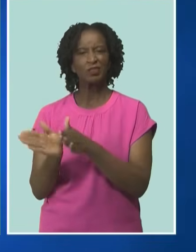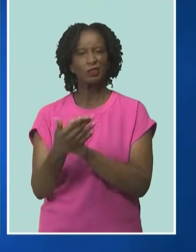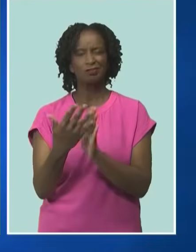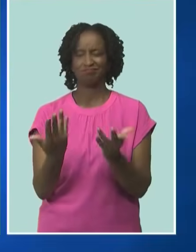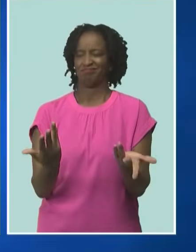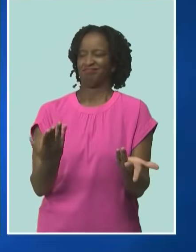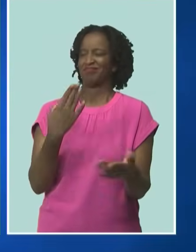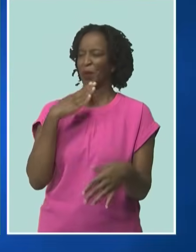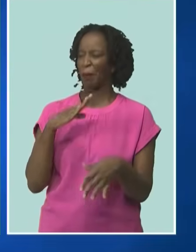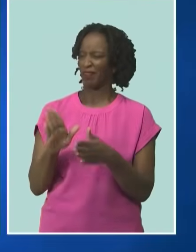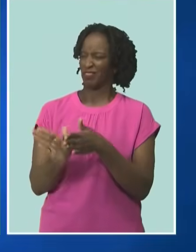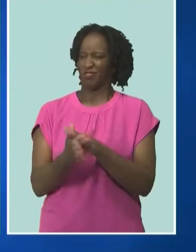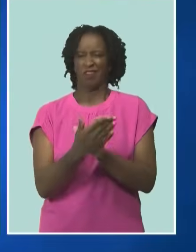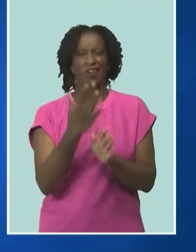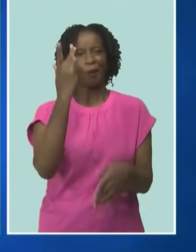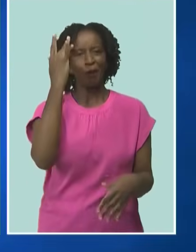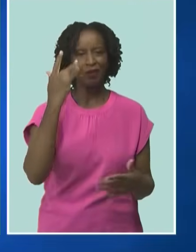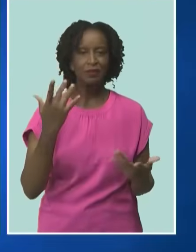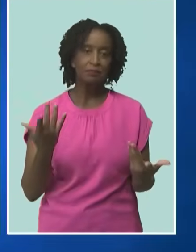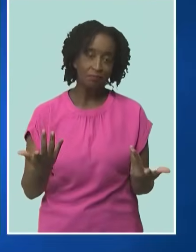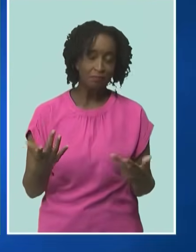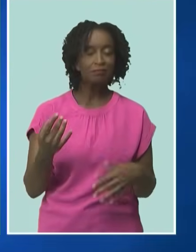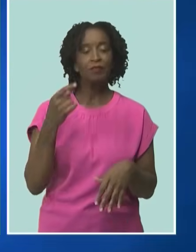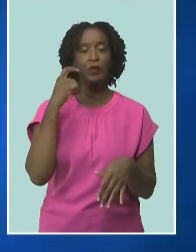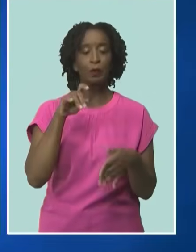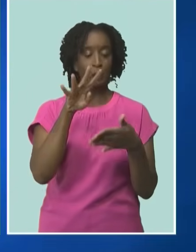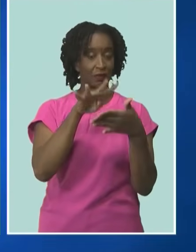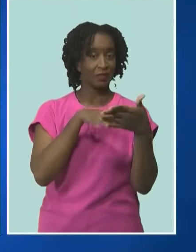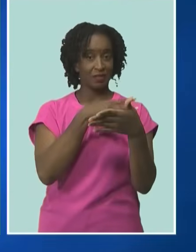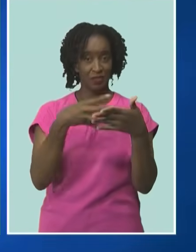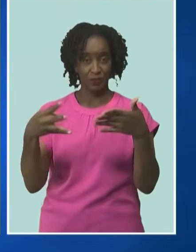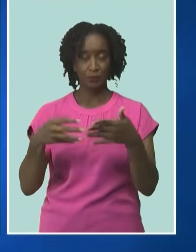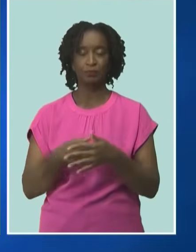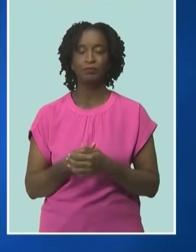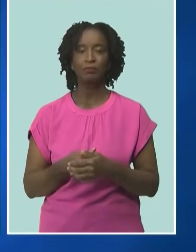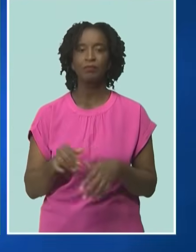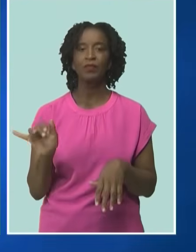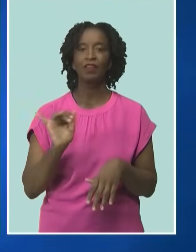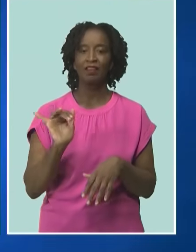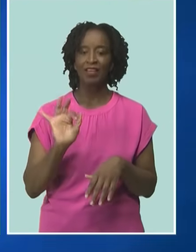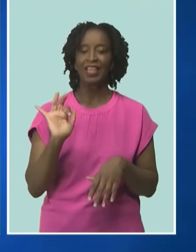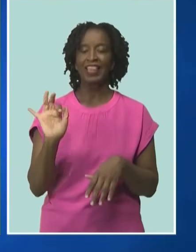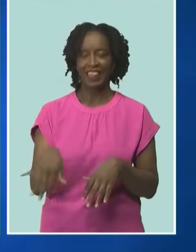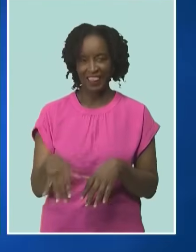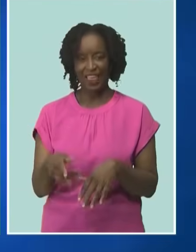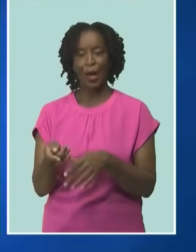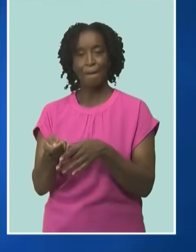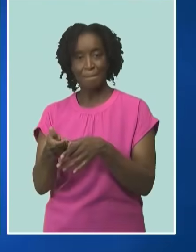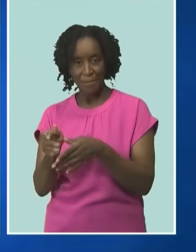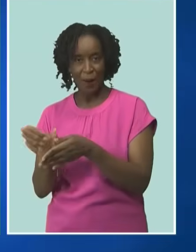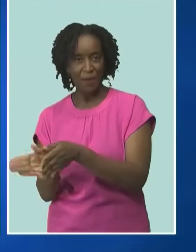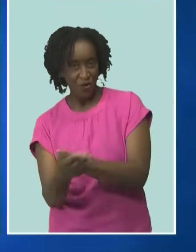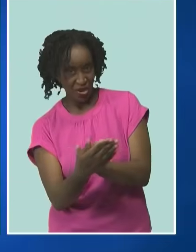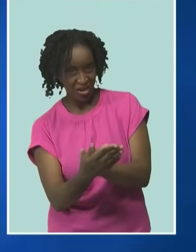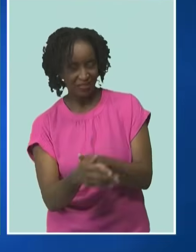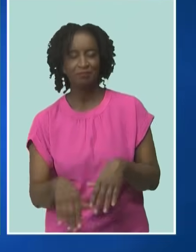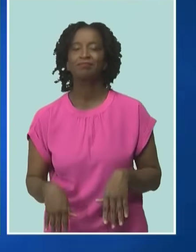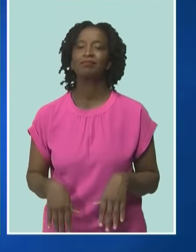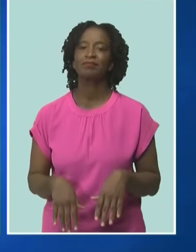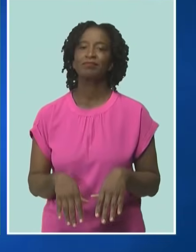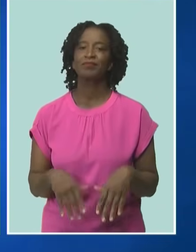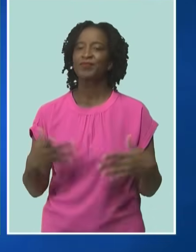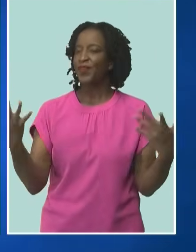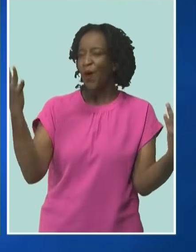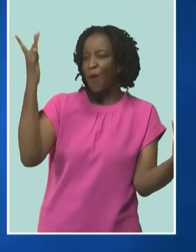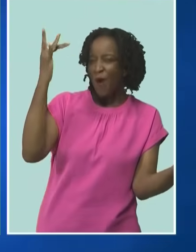cricket? You see in our schedule, we're going to see that we also are bringing back marble cricket. Yes. You know why? We have